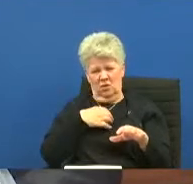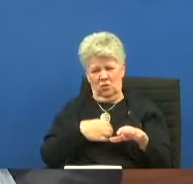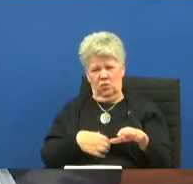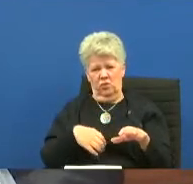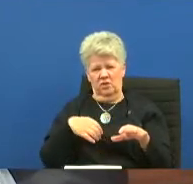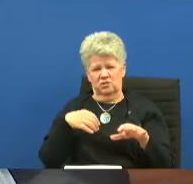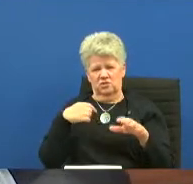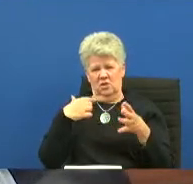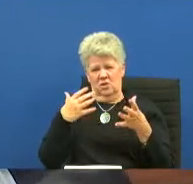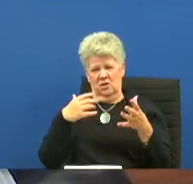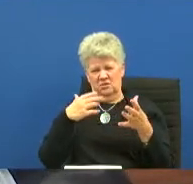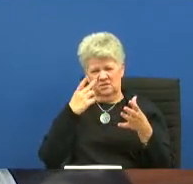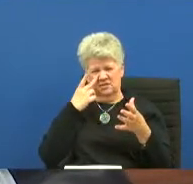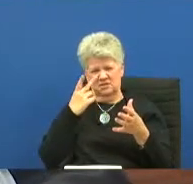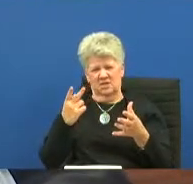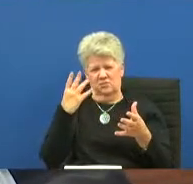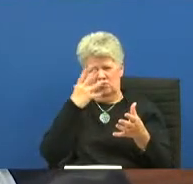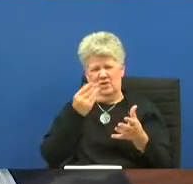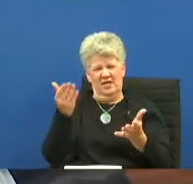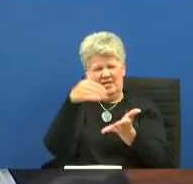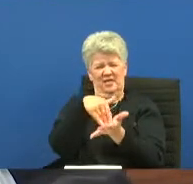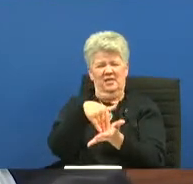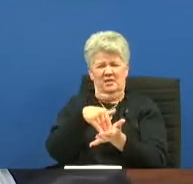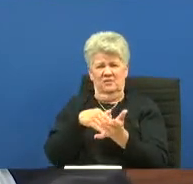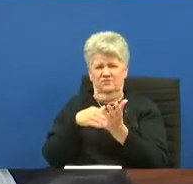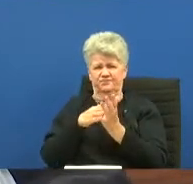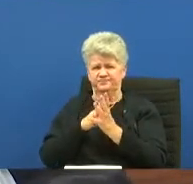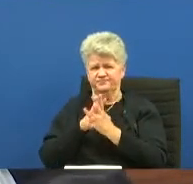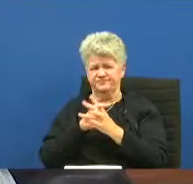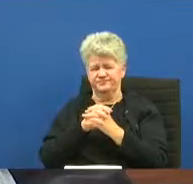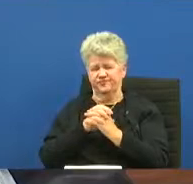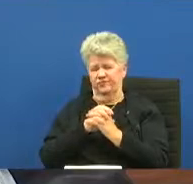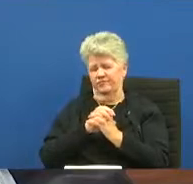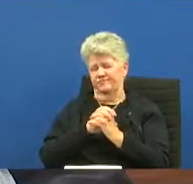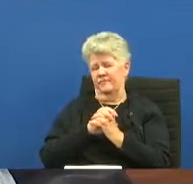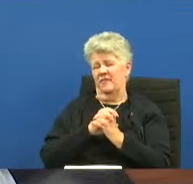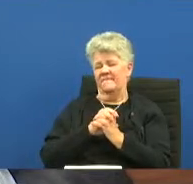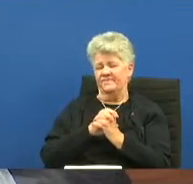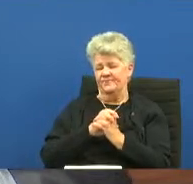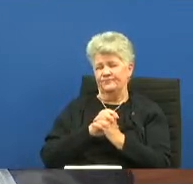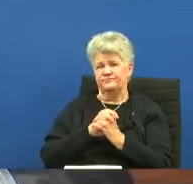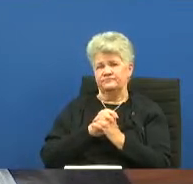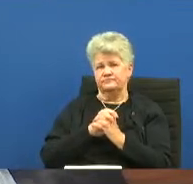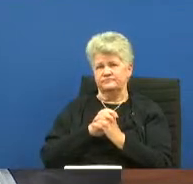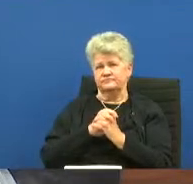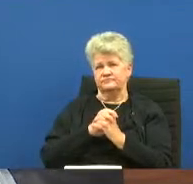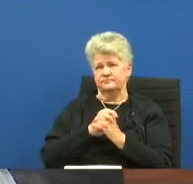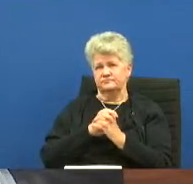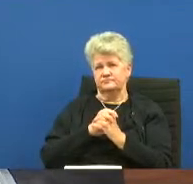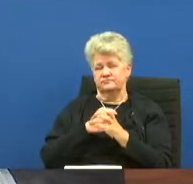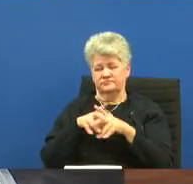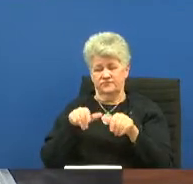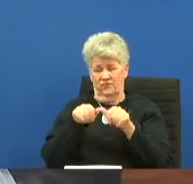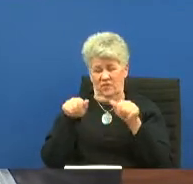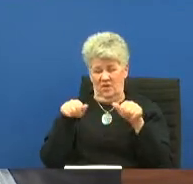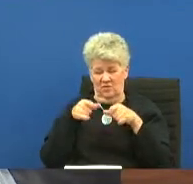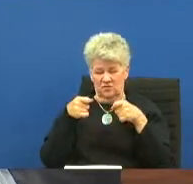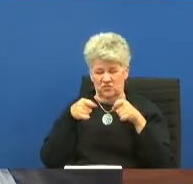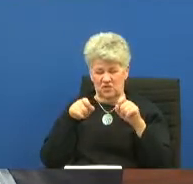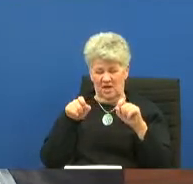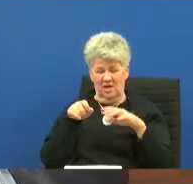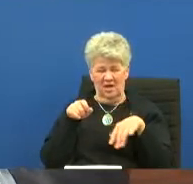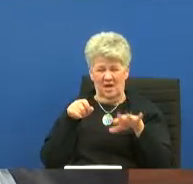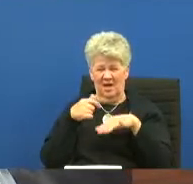drive through it and all. I think this would be very. I just think where that area and where we're trying to go to the area,